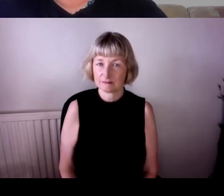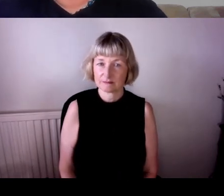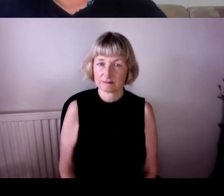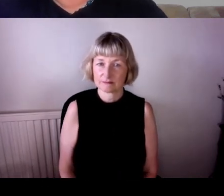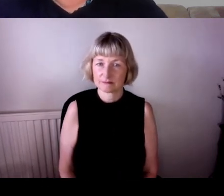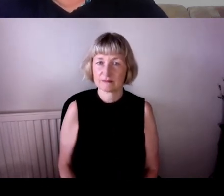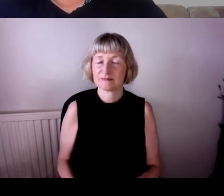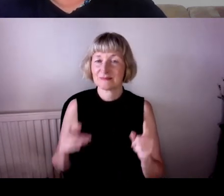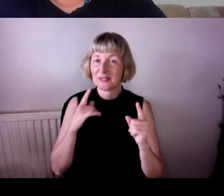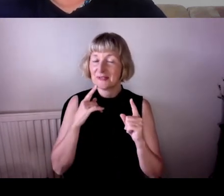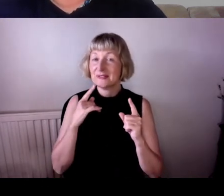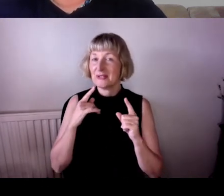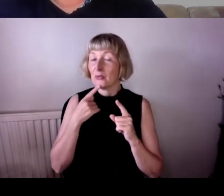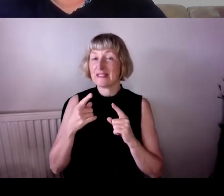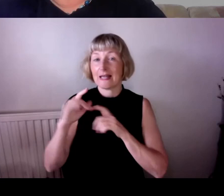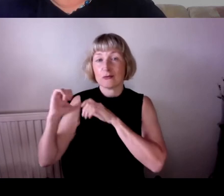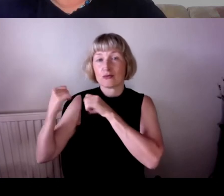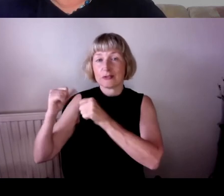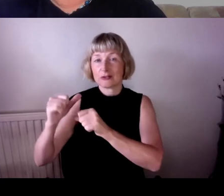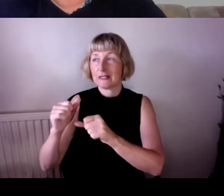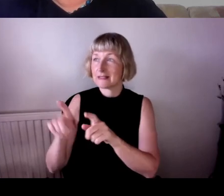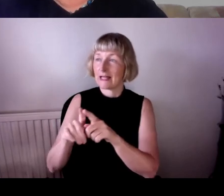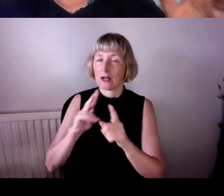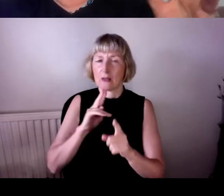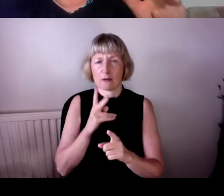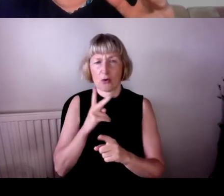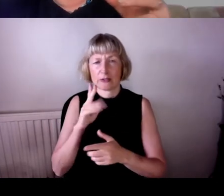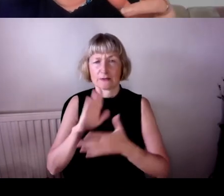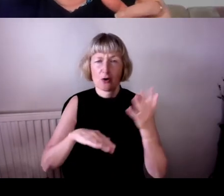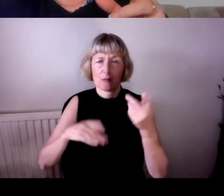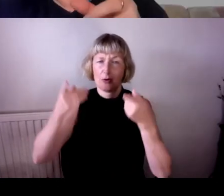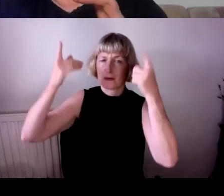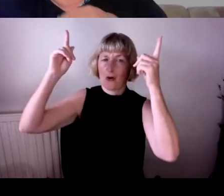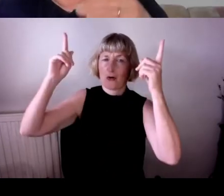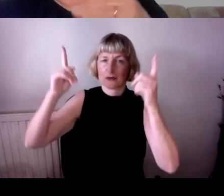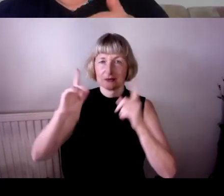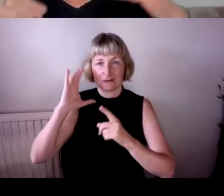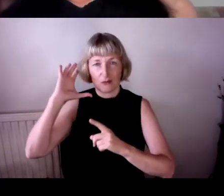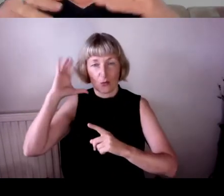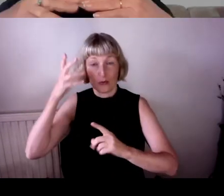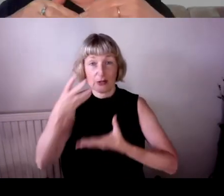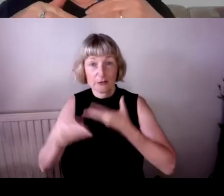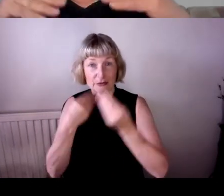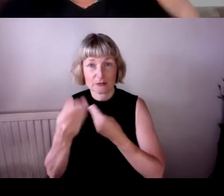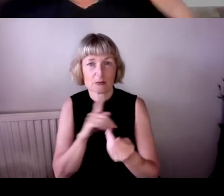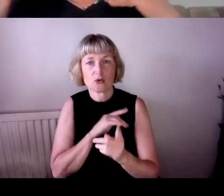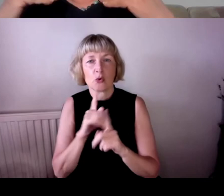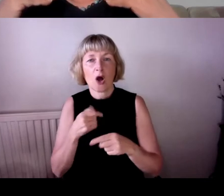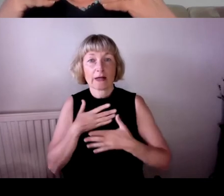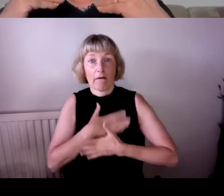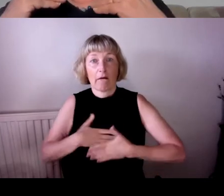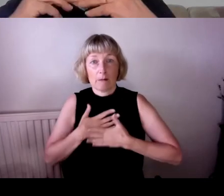the voice of God because we, you know, this thing that you can't get too involved. You've got to make sure that people